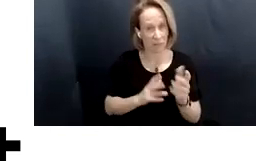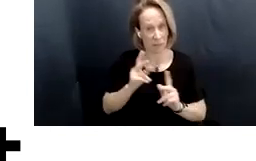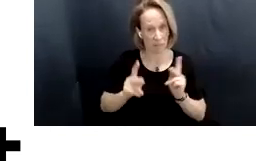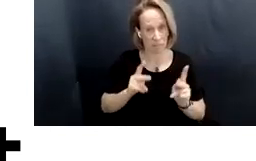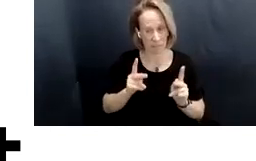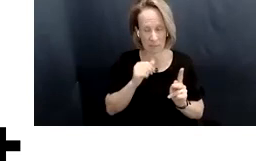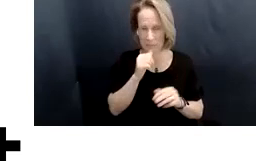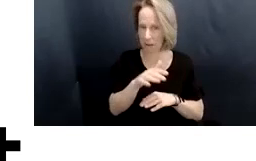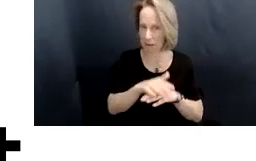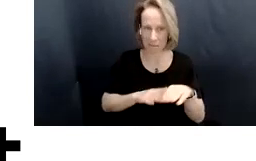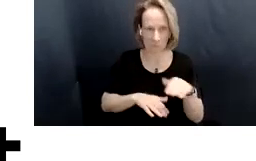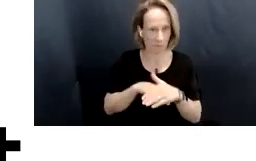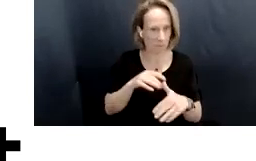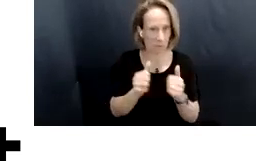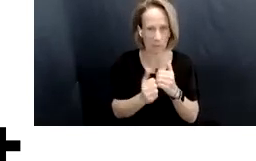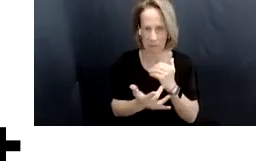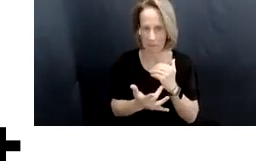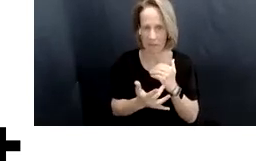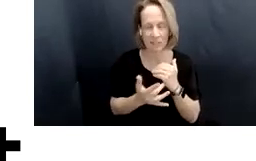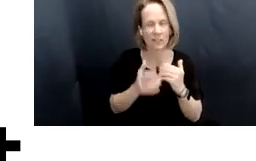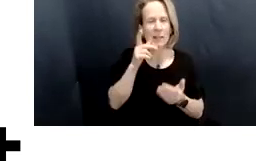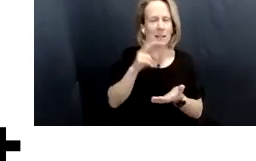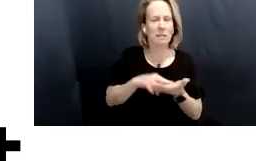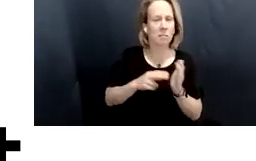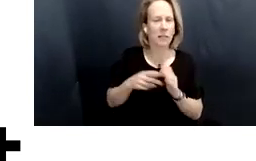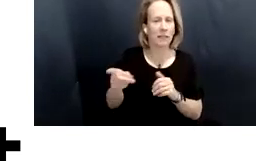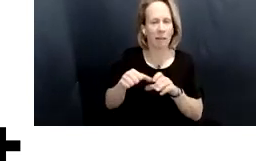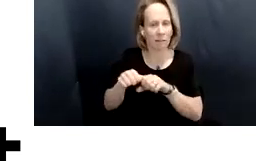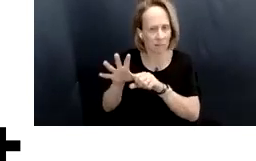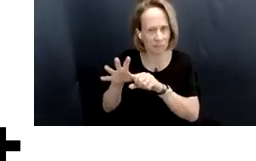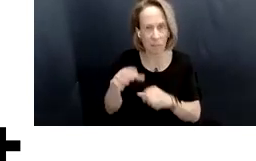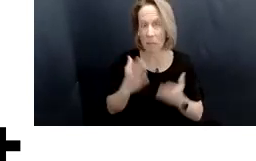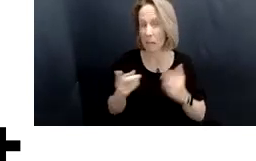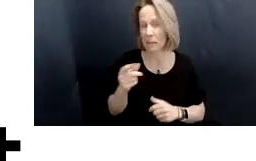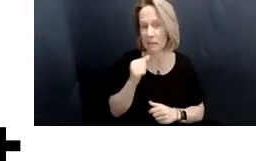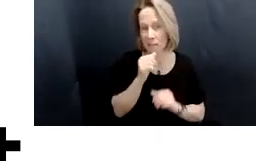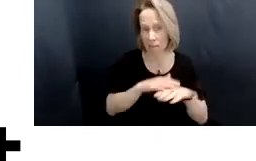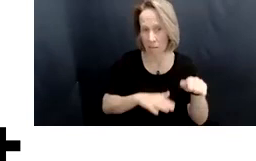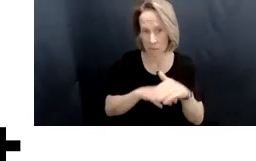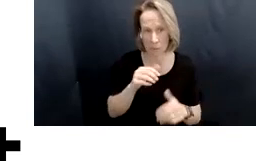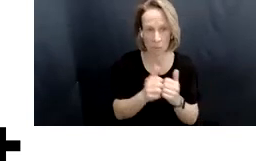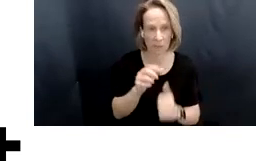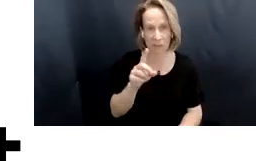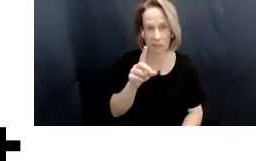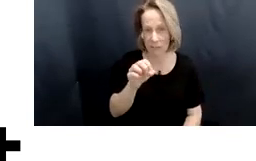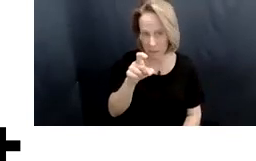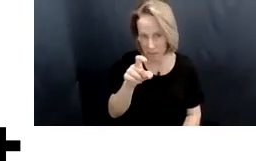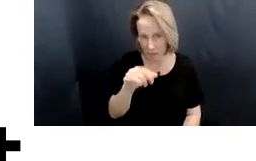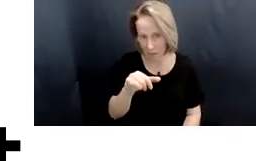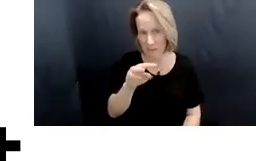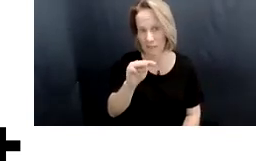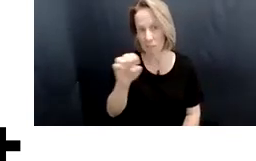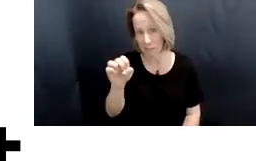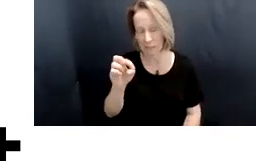being bad at it. Just because they're not comfortable with Docsy or Zoom or let's see what else, Blue